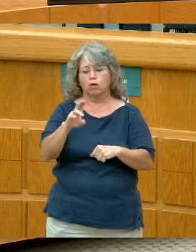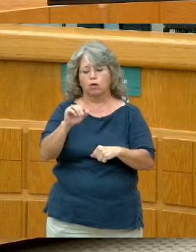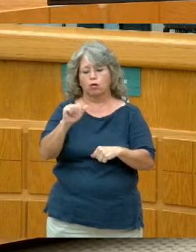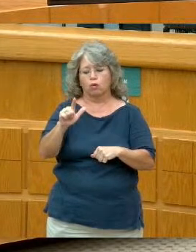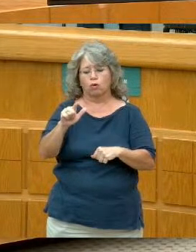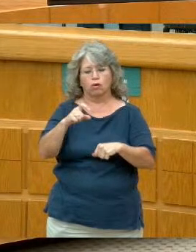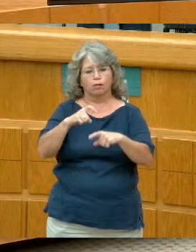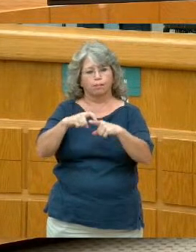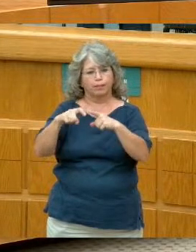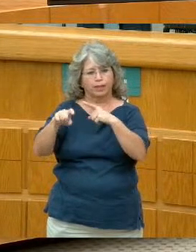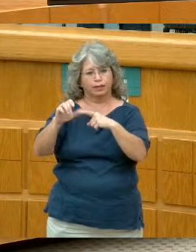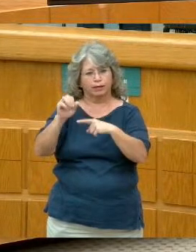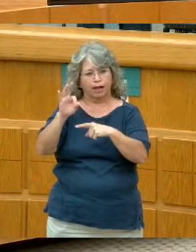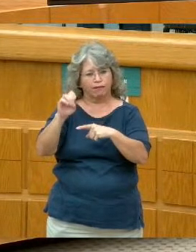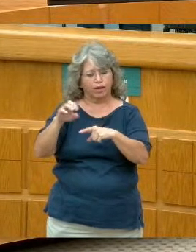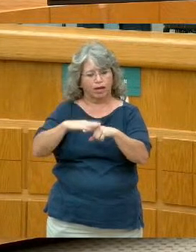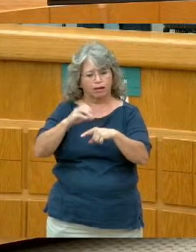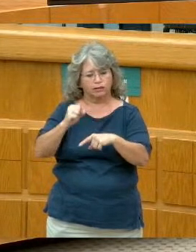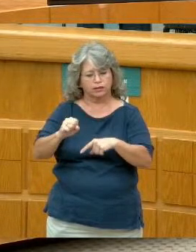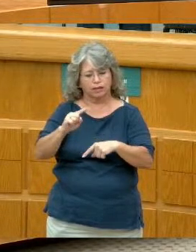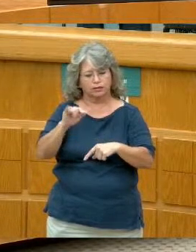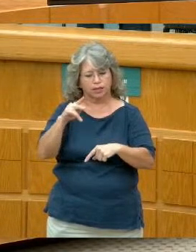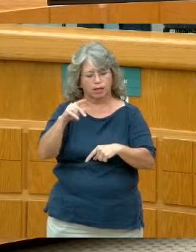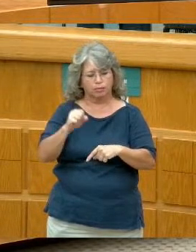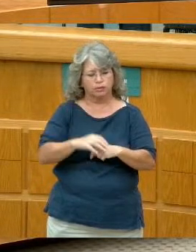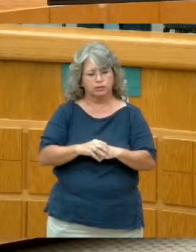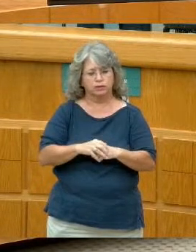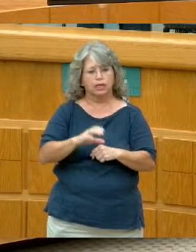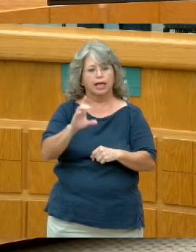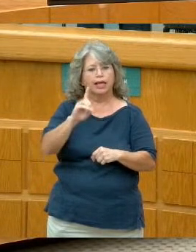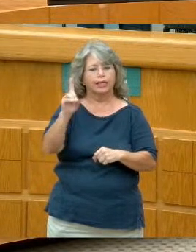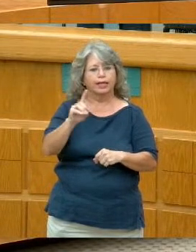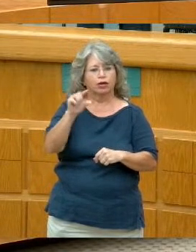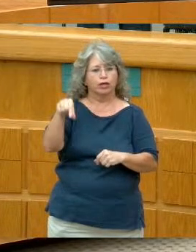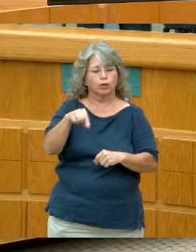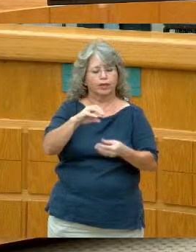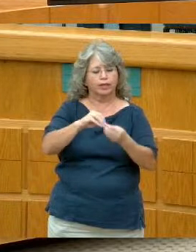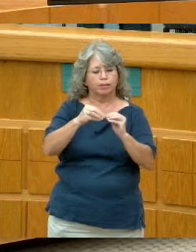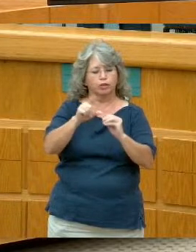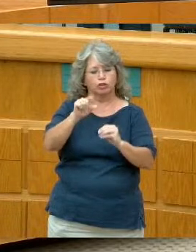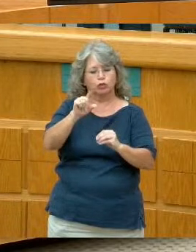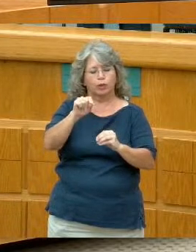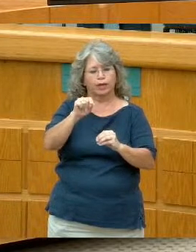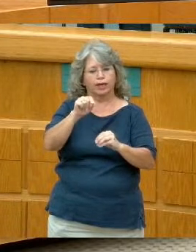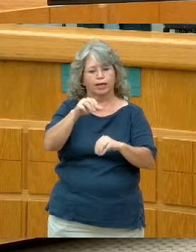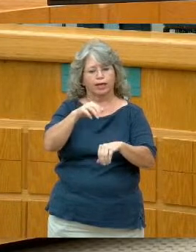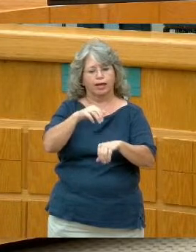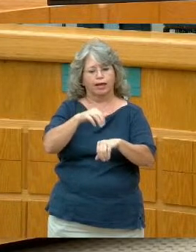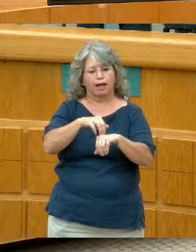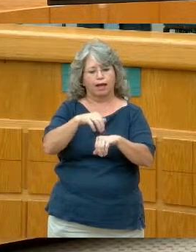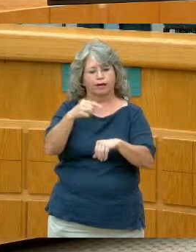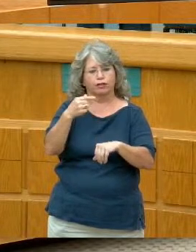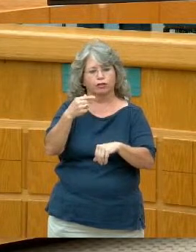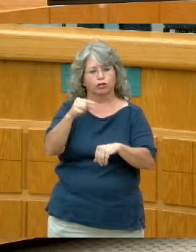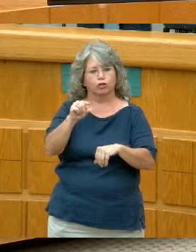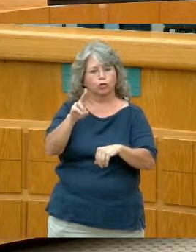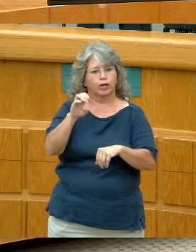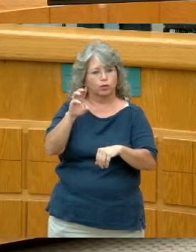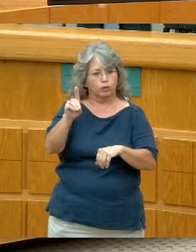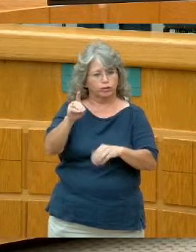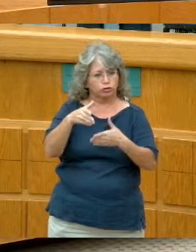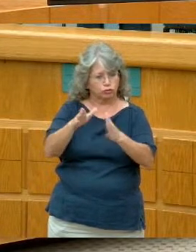Bean Cafe at 7426 South Staples, Dairy Queen, number 20 at